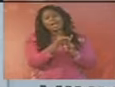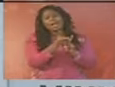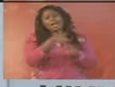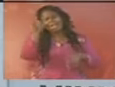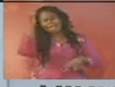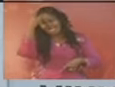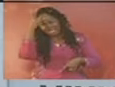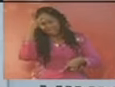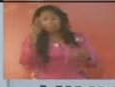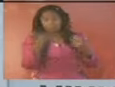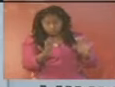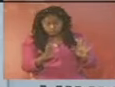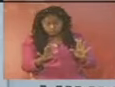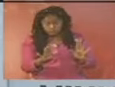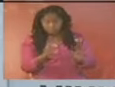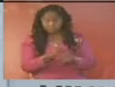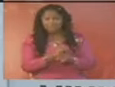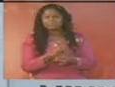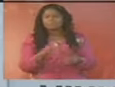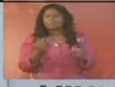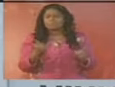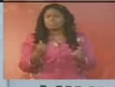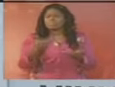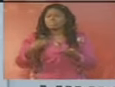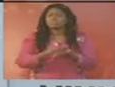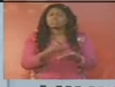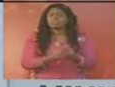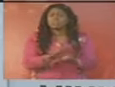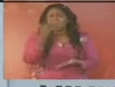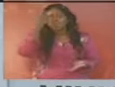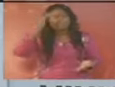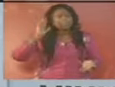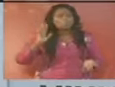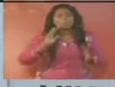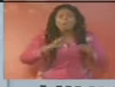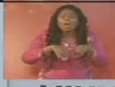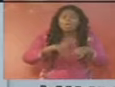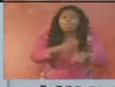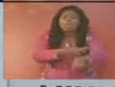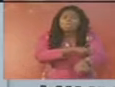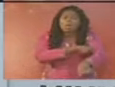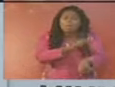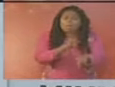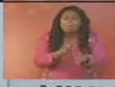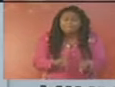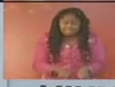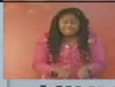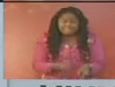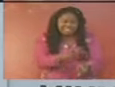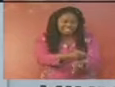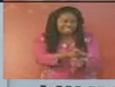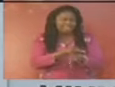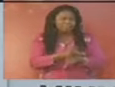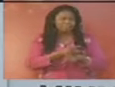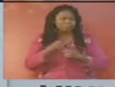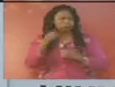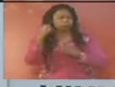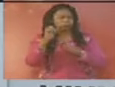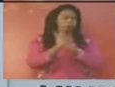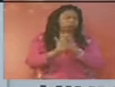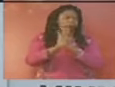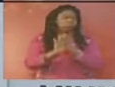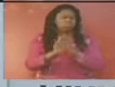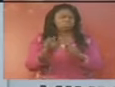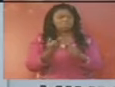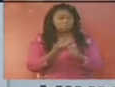long persons who have had infection will have immunity for. In certain instances, they have done tests and they have seen